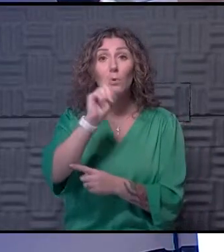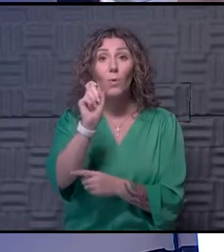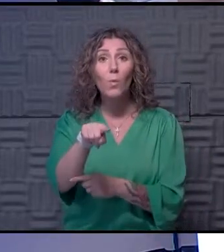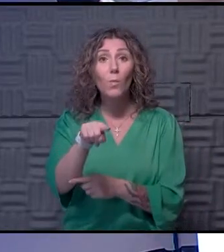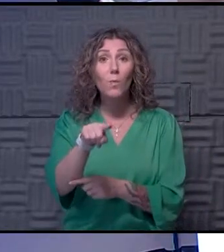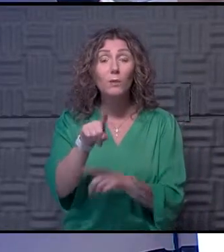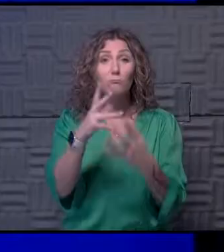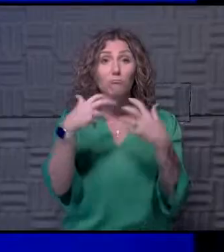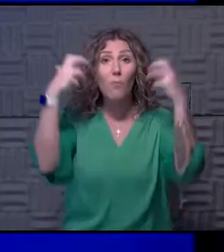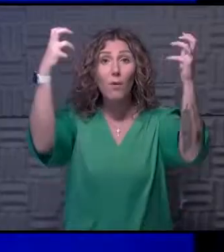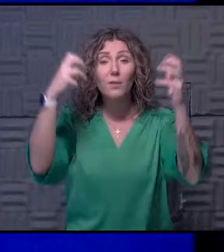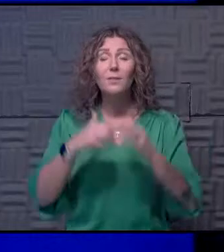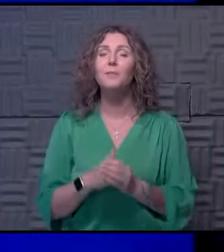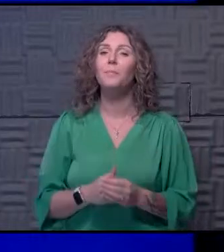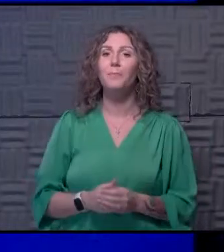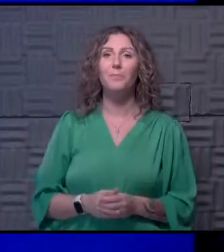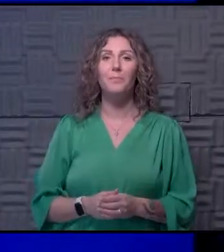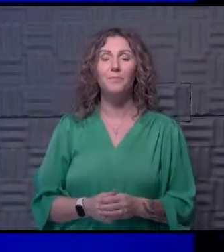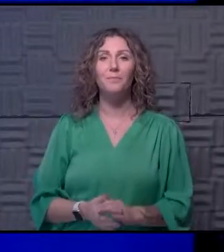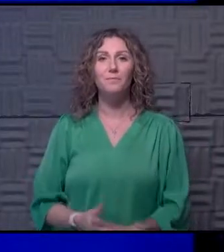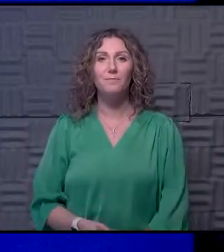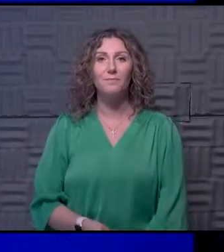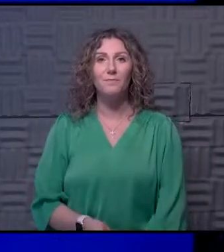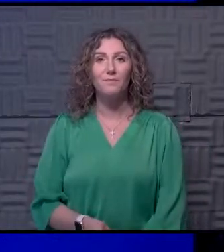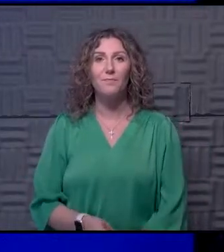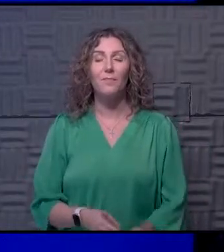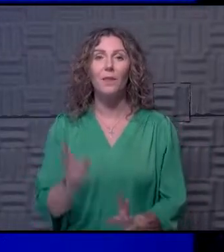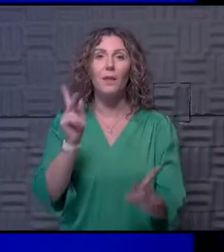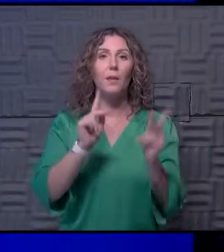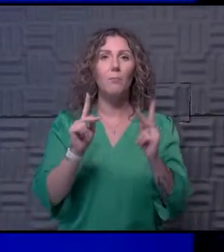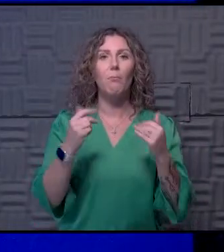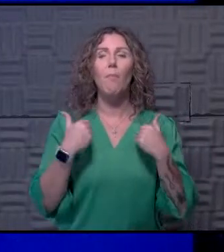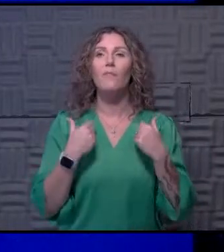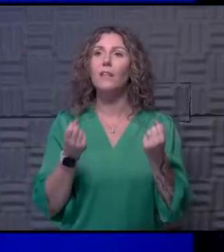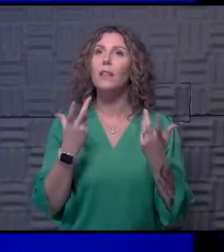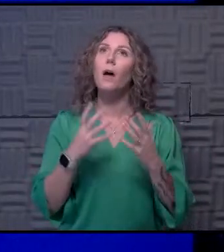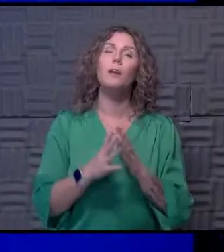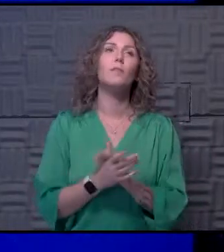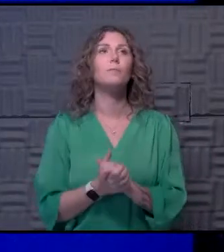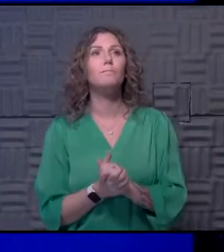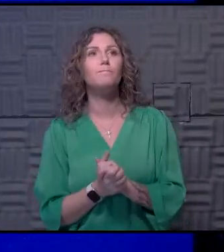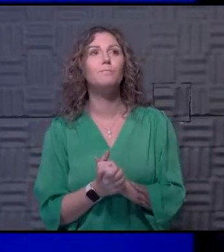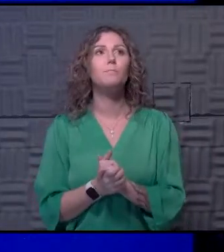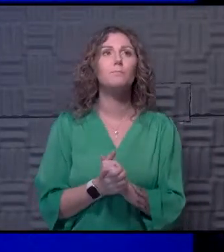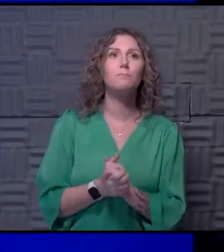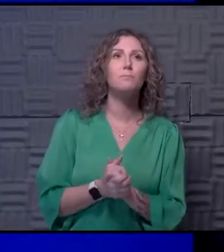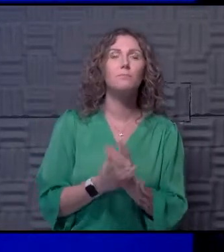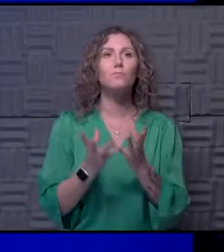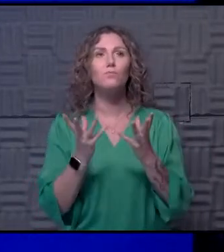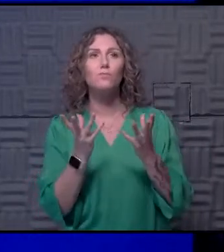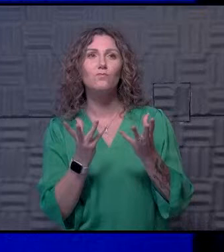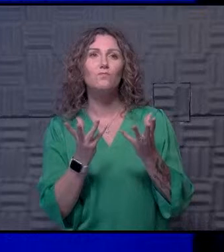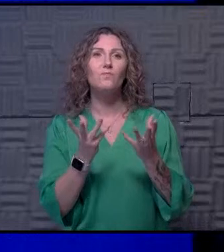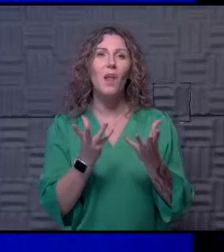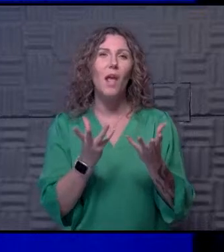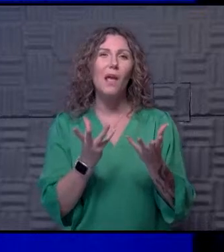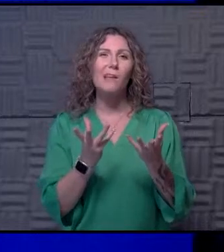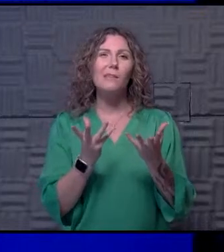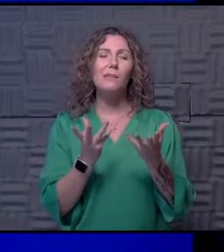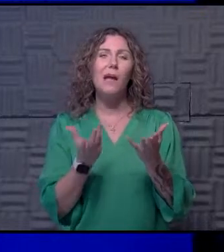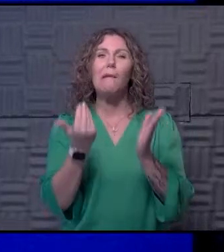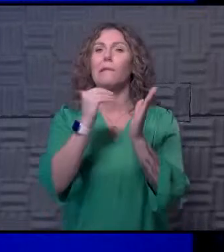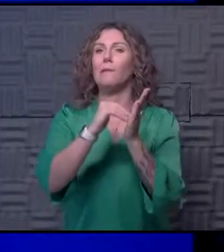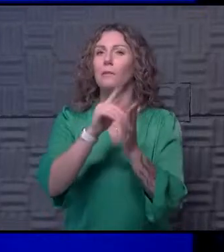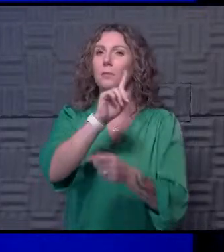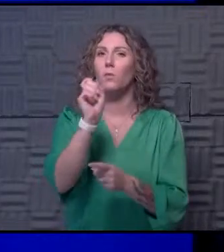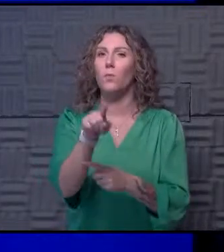out there. Great. All right. People have got a lot of recapping of some questions before.